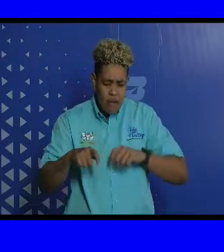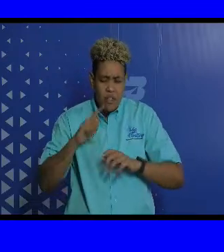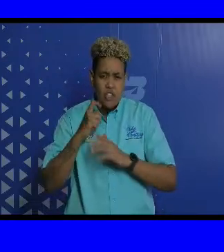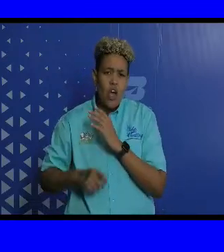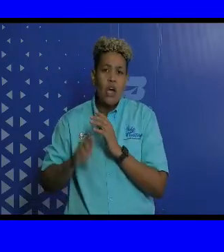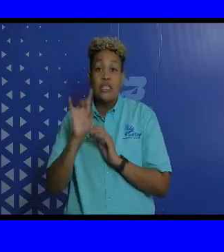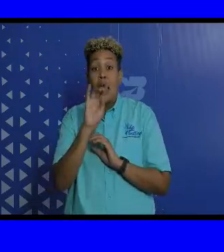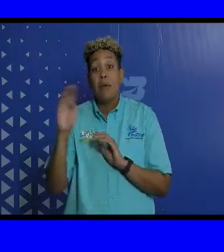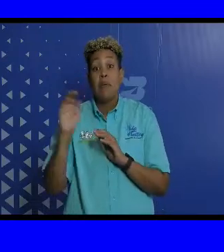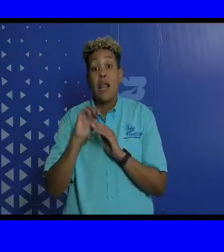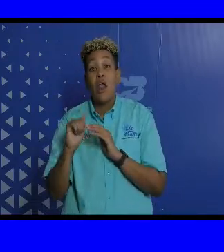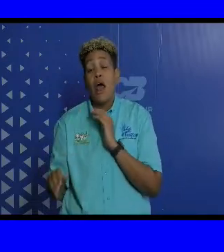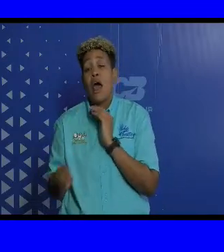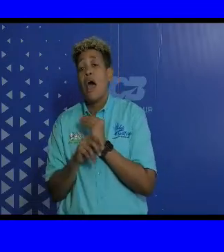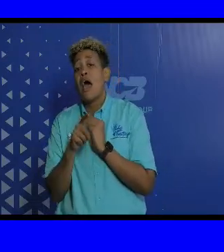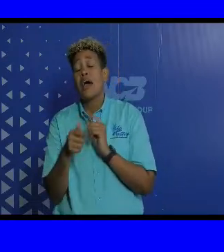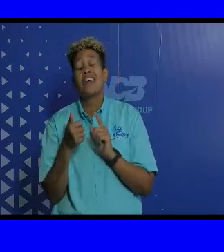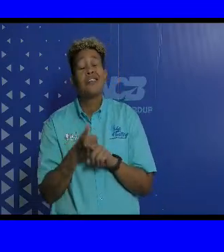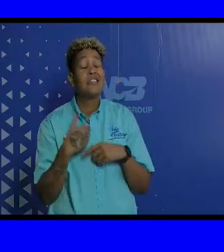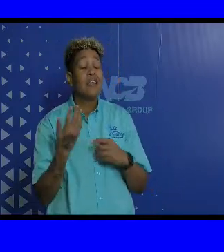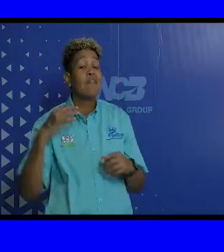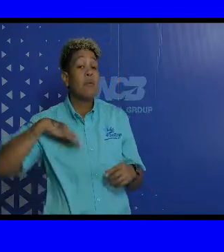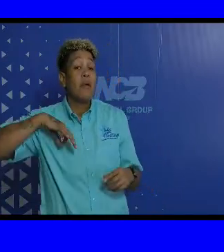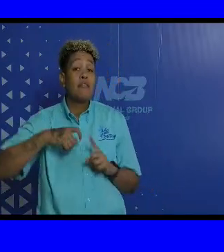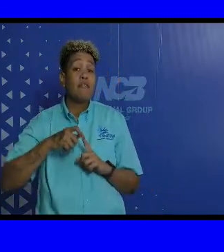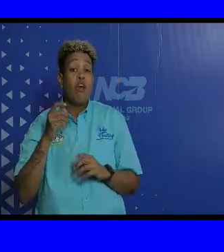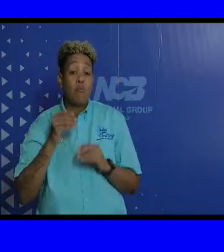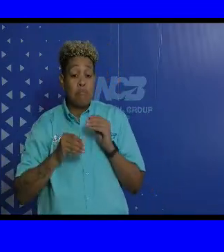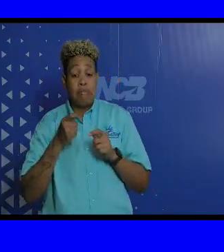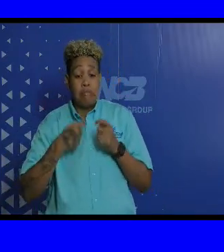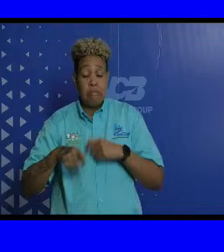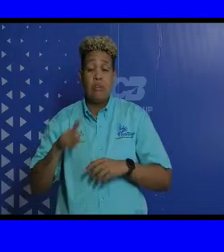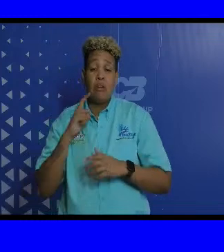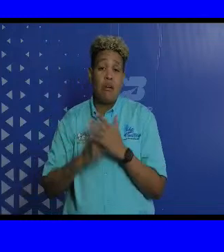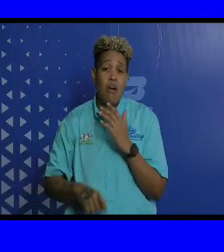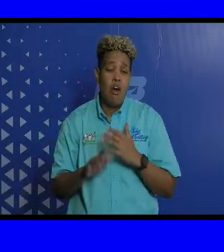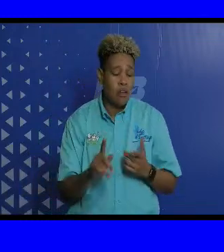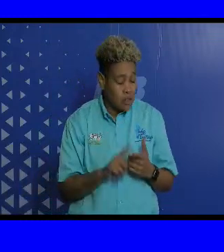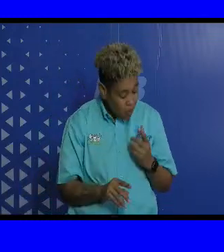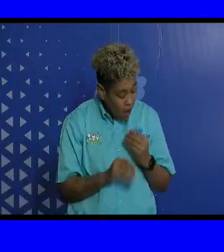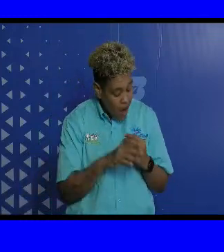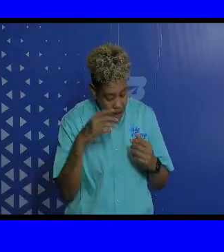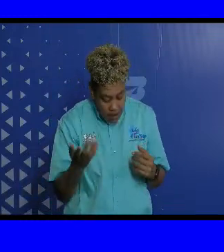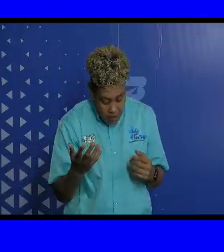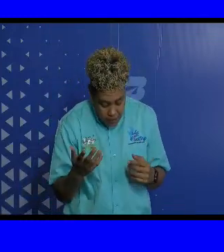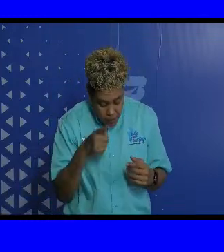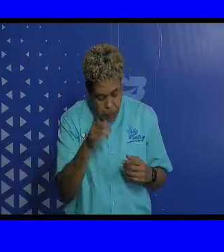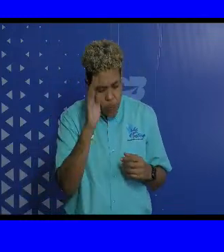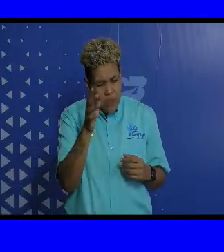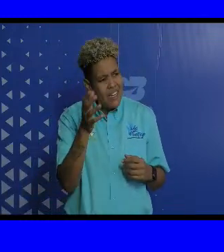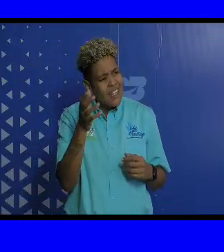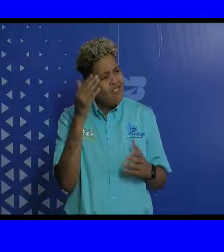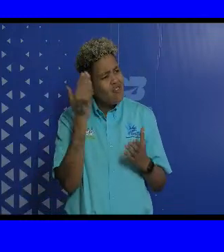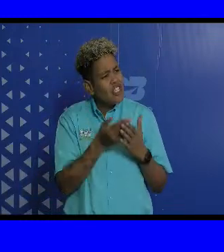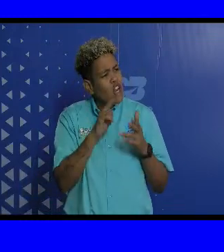in $8 billion of benefits from the renovations, and you'll get to a number that looks like we're